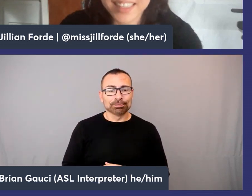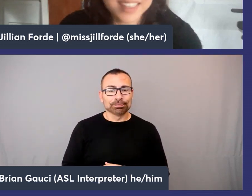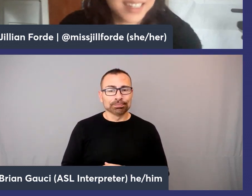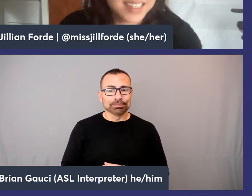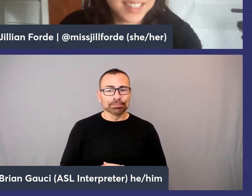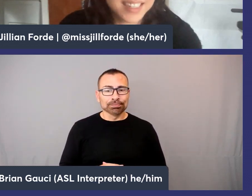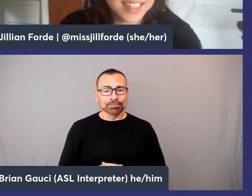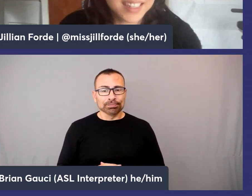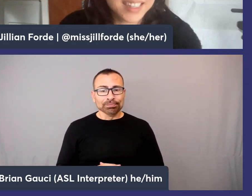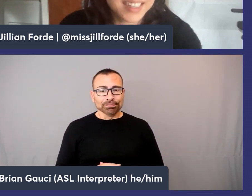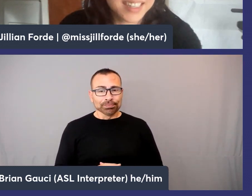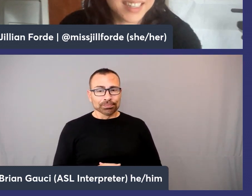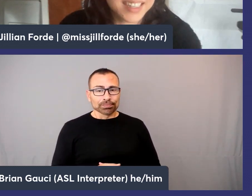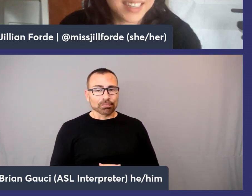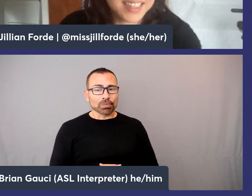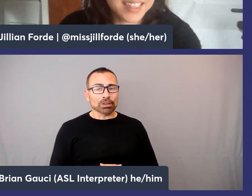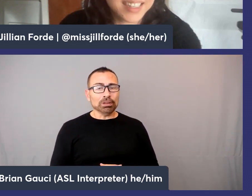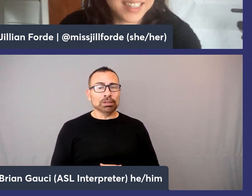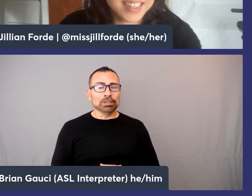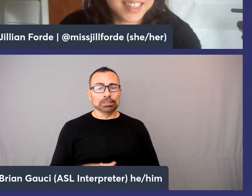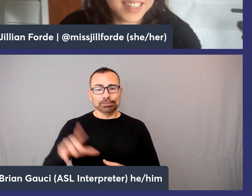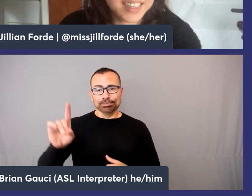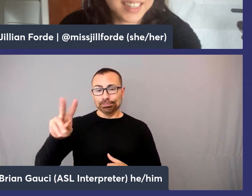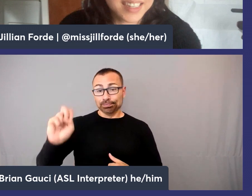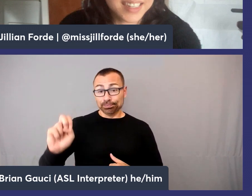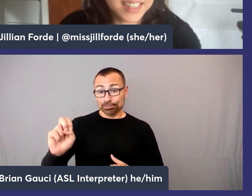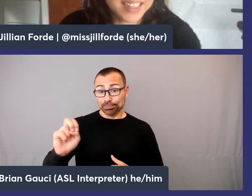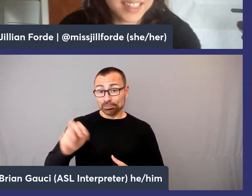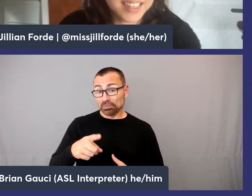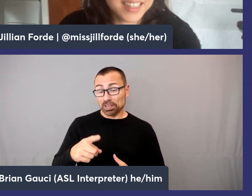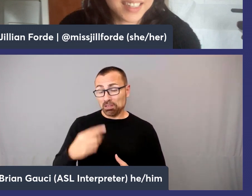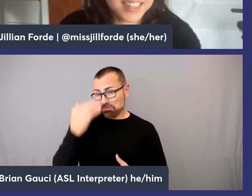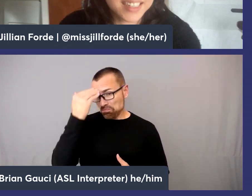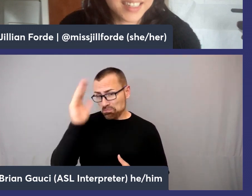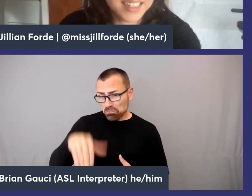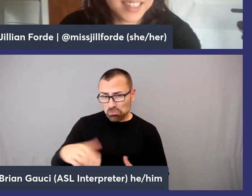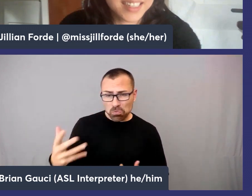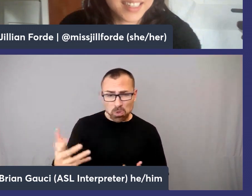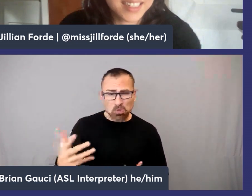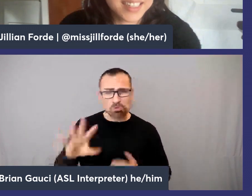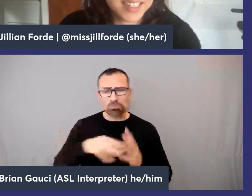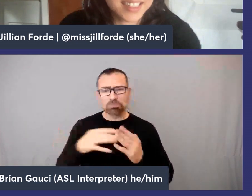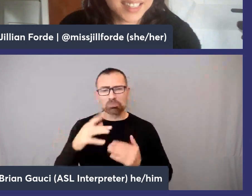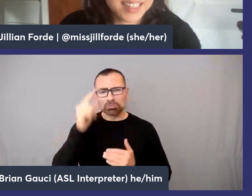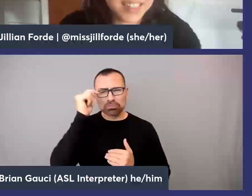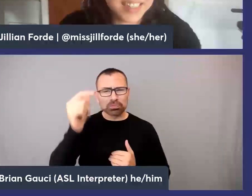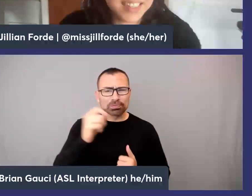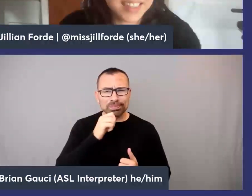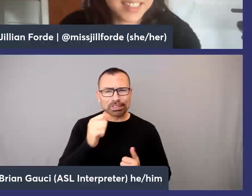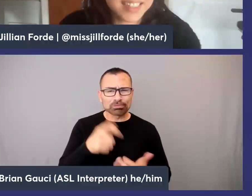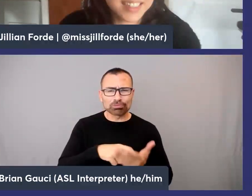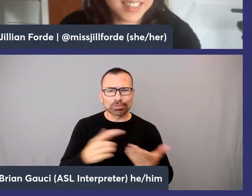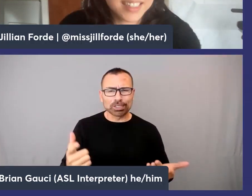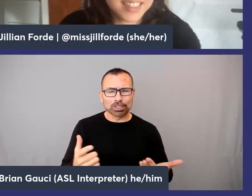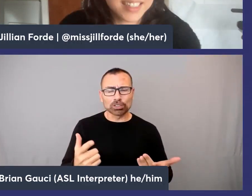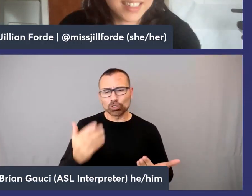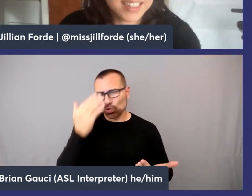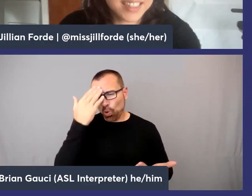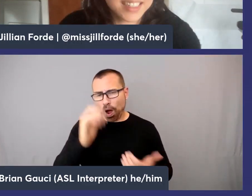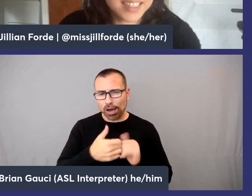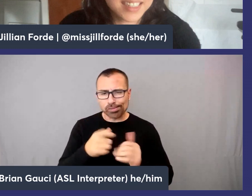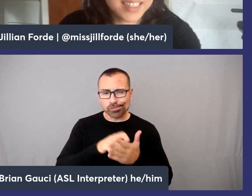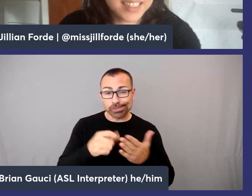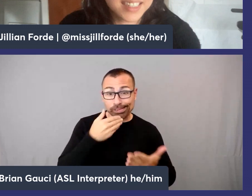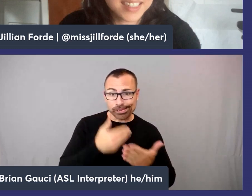knowing graph theory doesn't necessarily mean, I don't think it's necessarily required to understand or to know how to write good queries, but there is a bit of